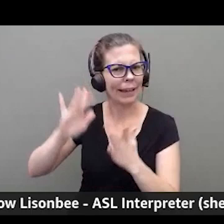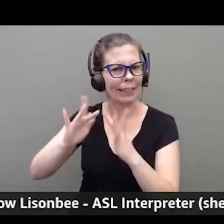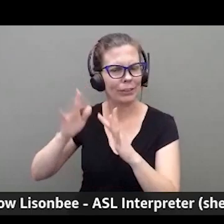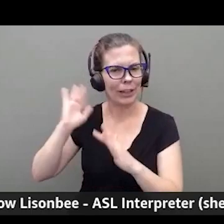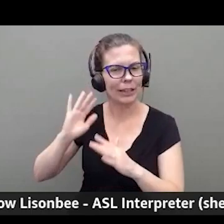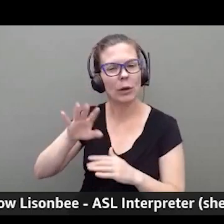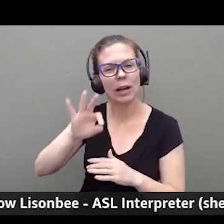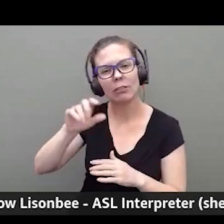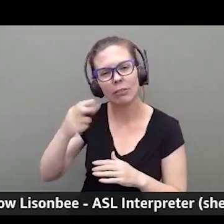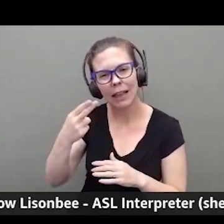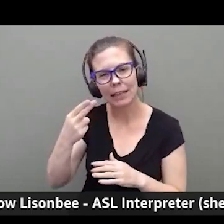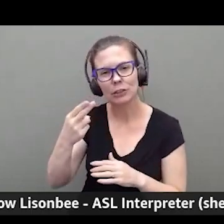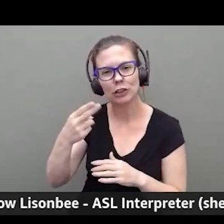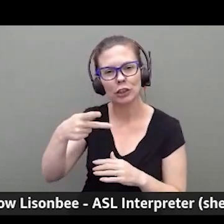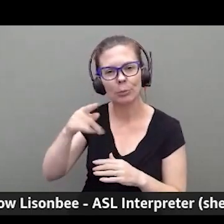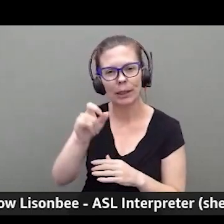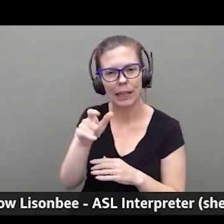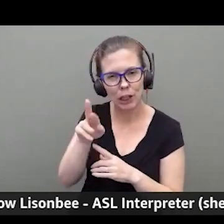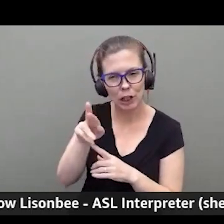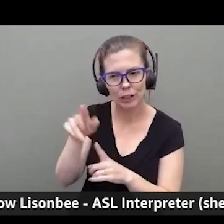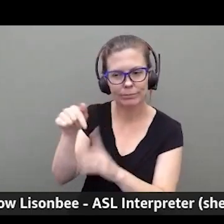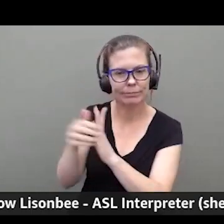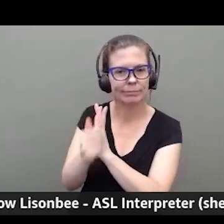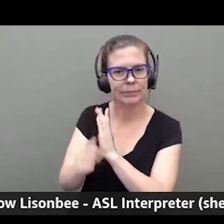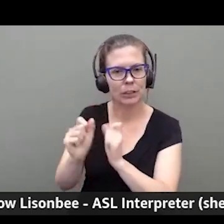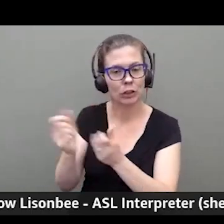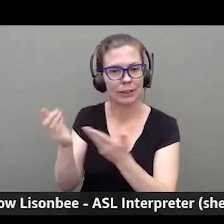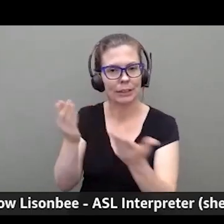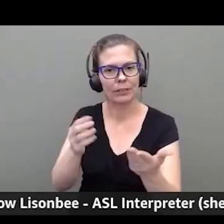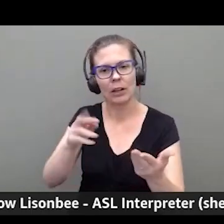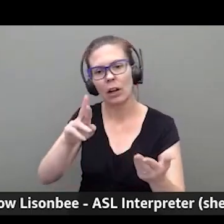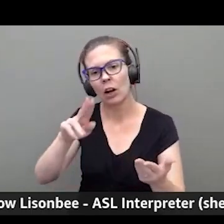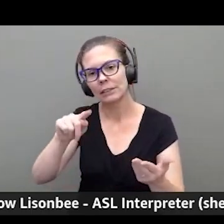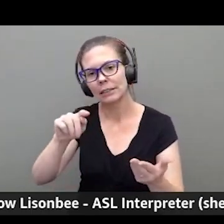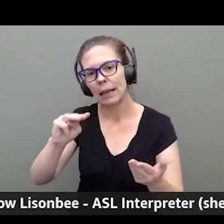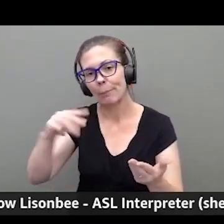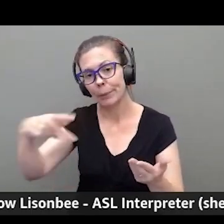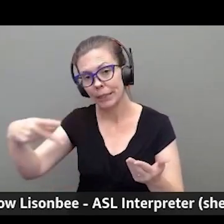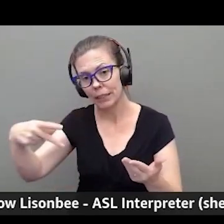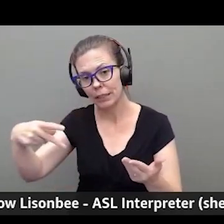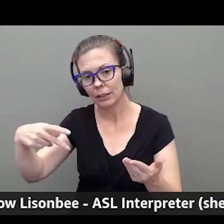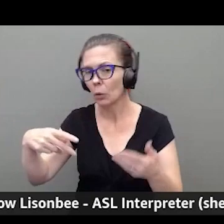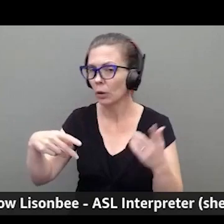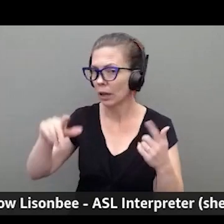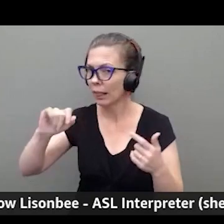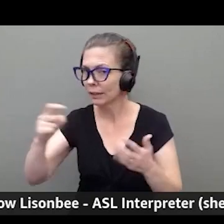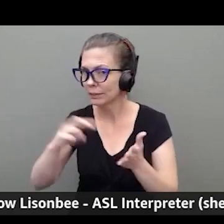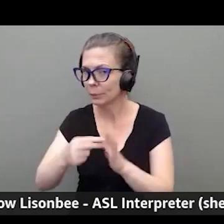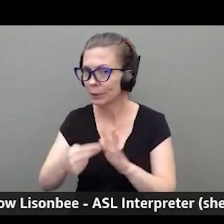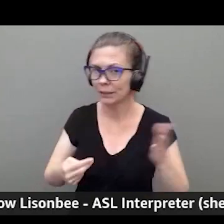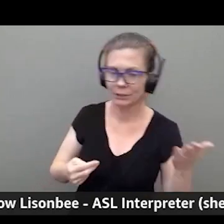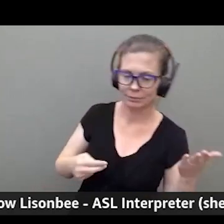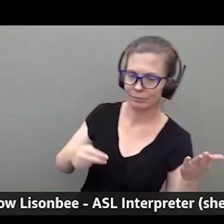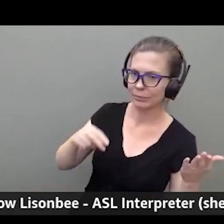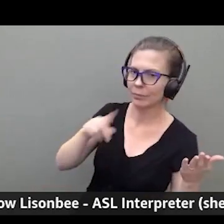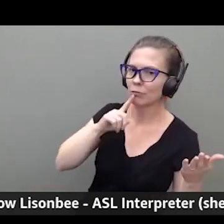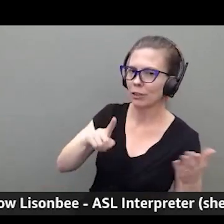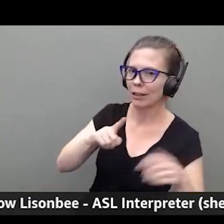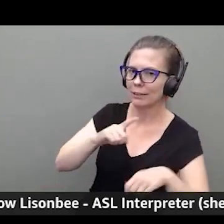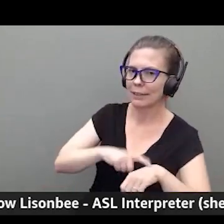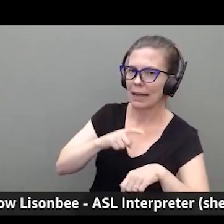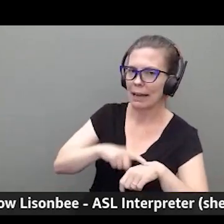Flash player, it had the capability to deliver RTMP or Alex. Real-time media